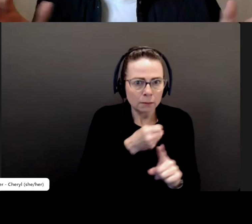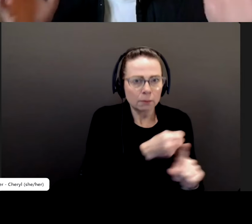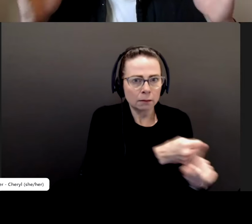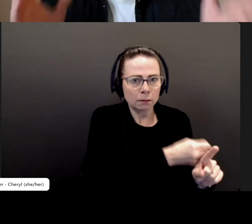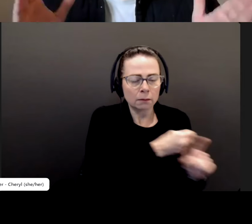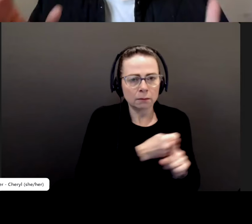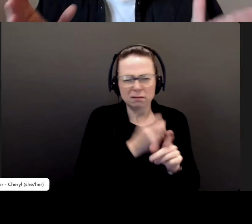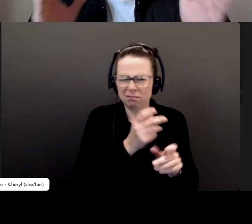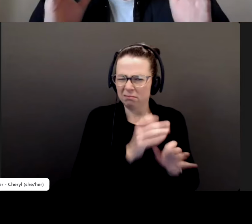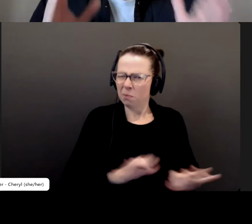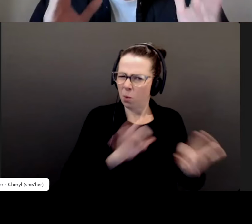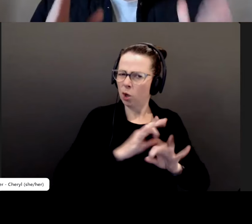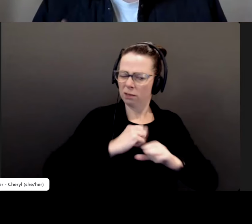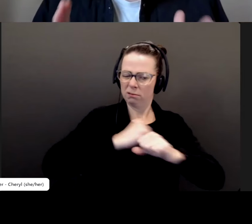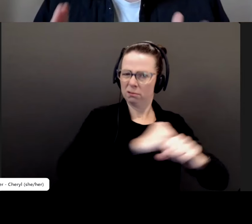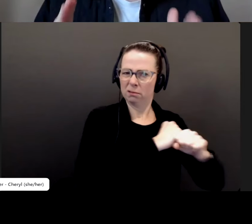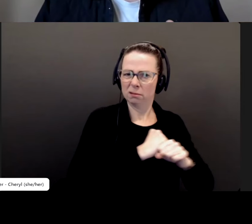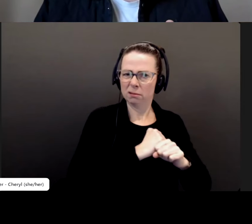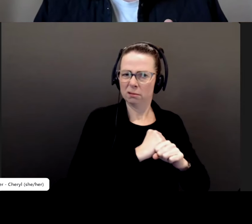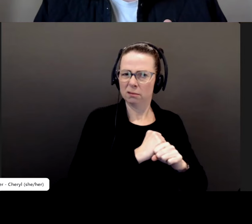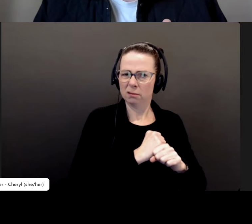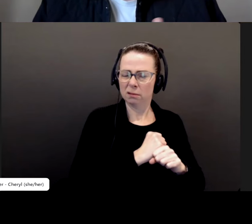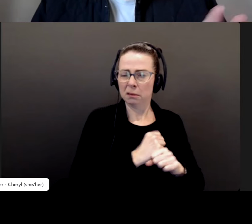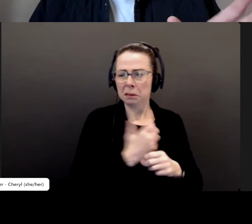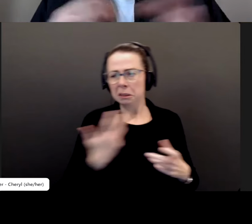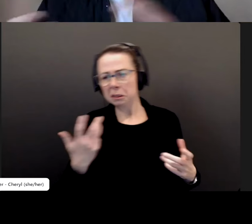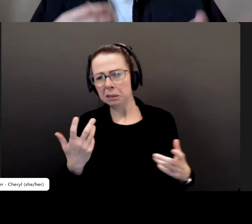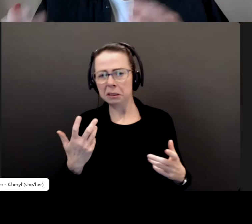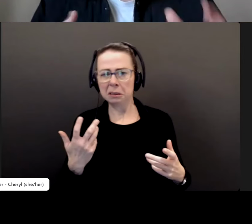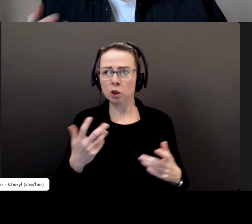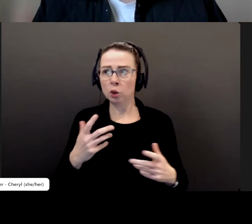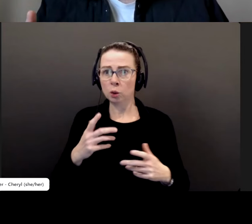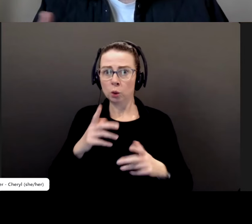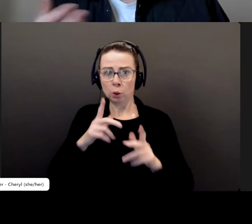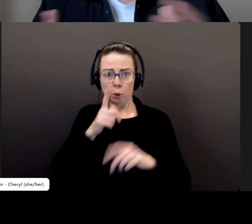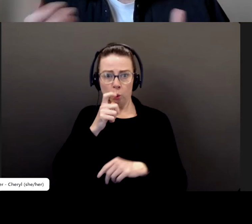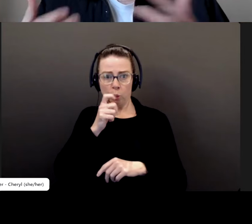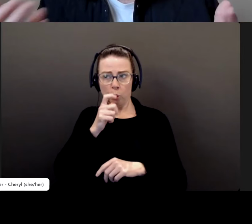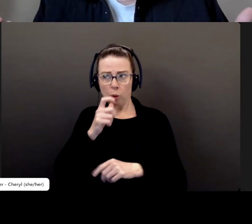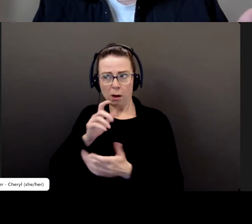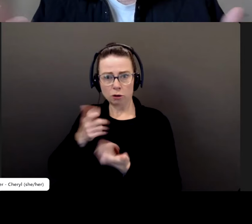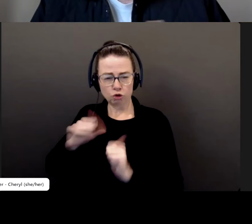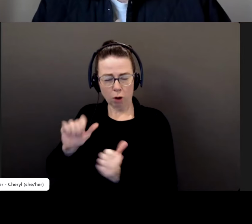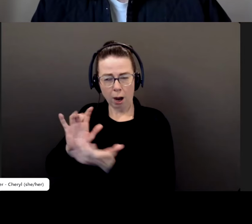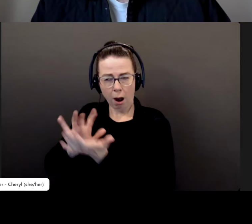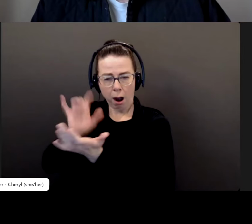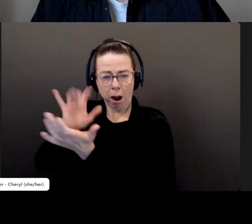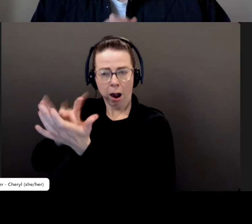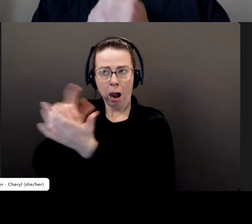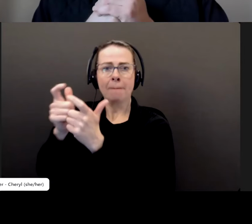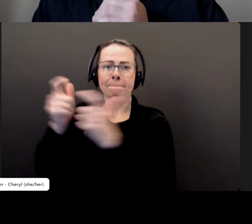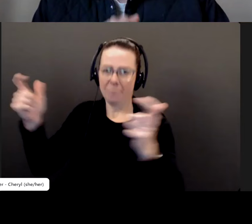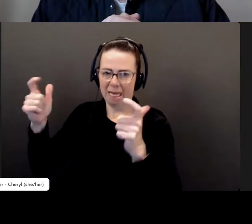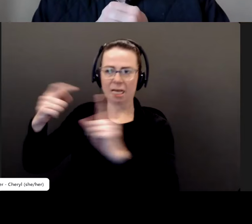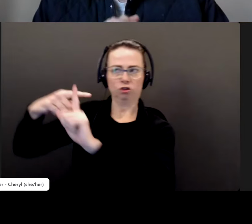users. They don't care about your single account in the same way. So the things you have to worry about are usually kind of different.